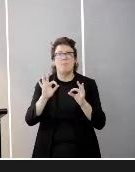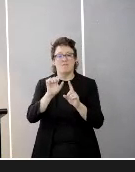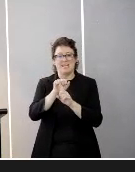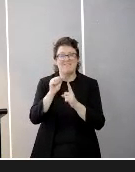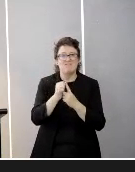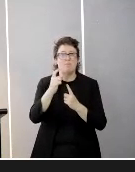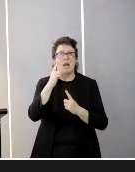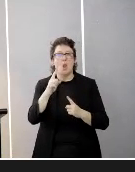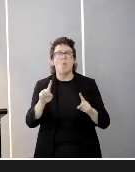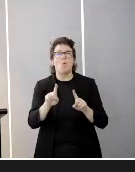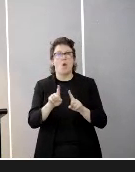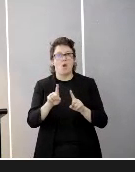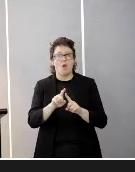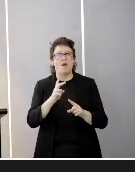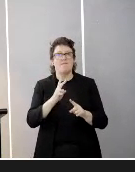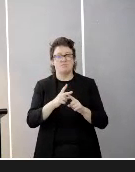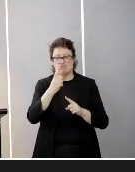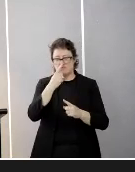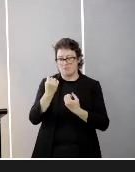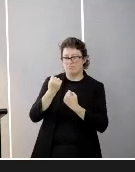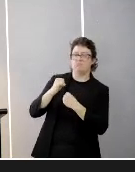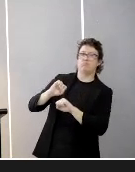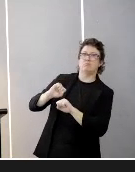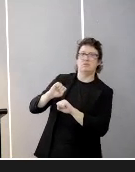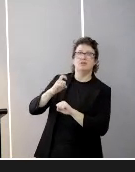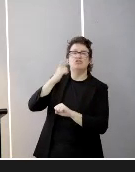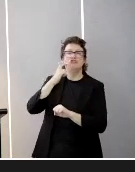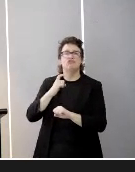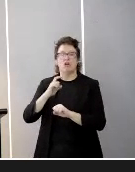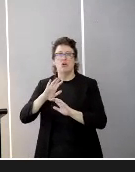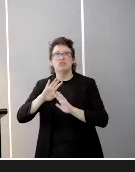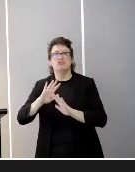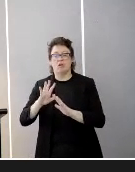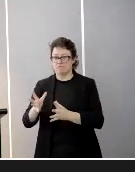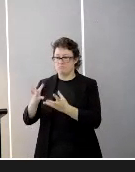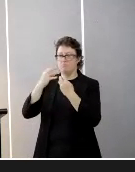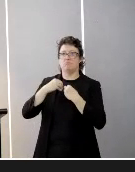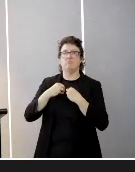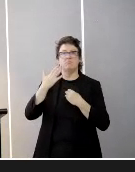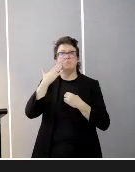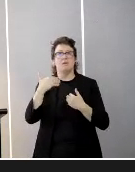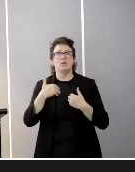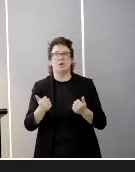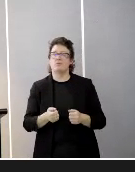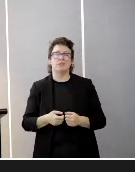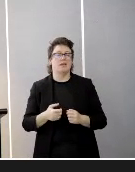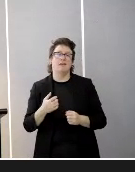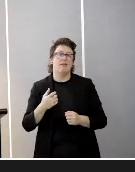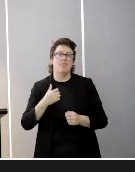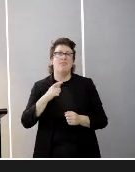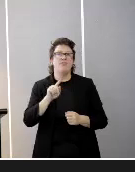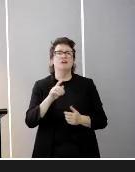look like where you can, I guess, prevent a lot of those triggers in that sense? Yeah, that's really complicated.